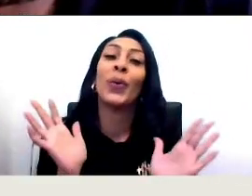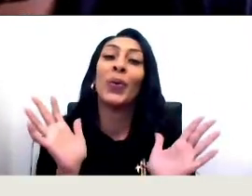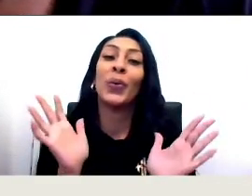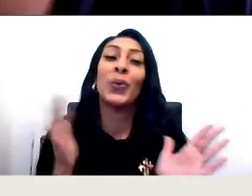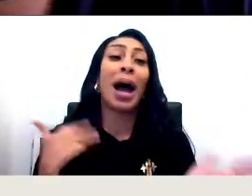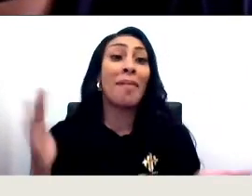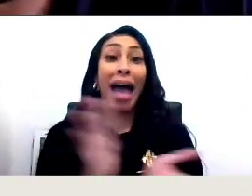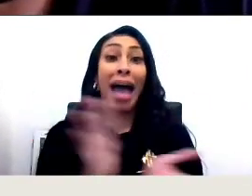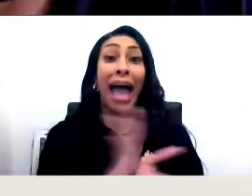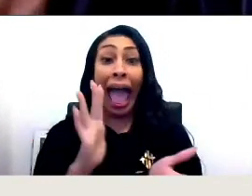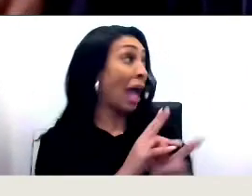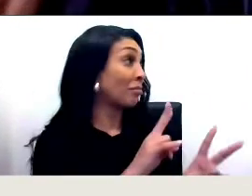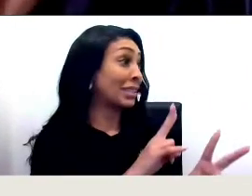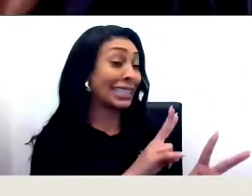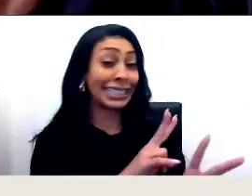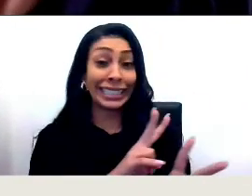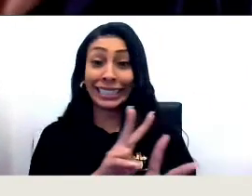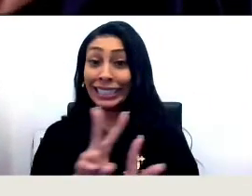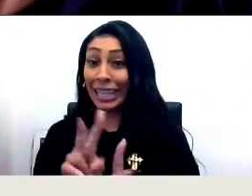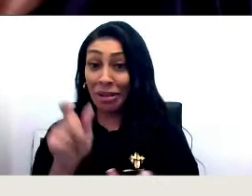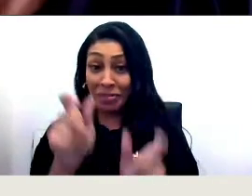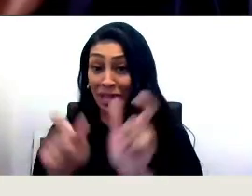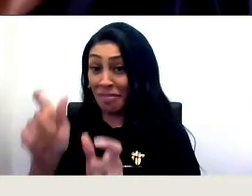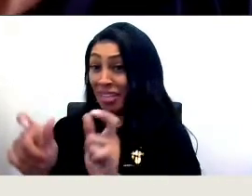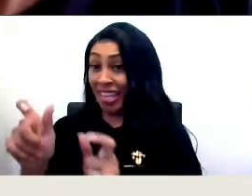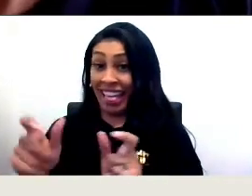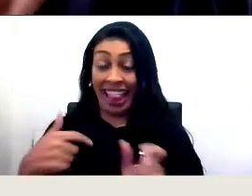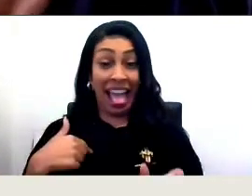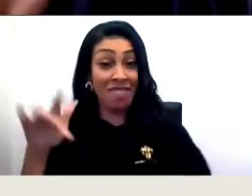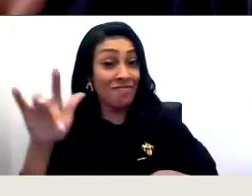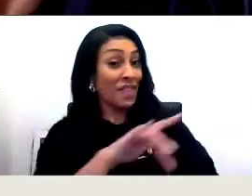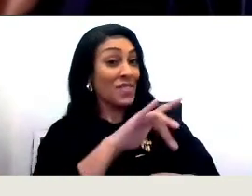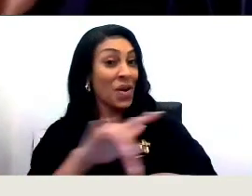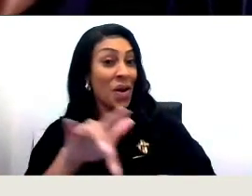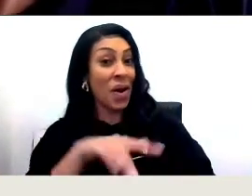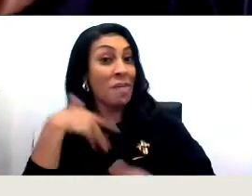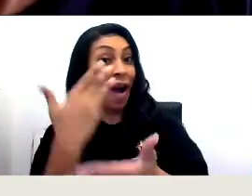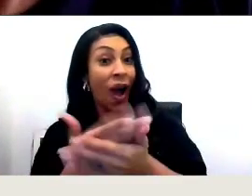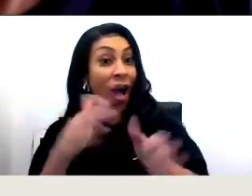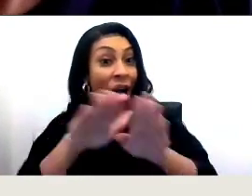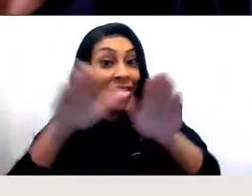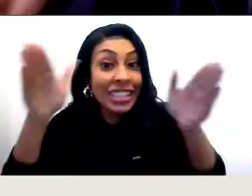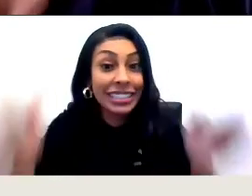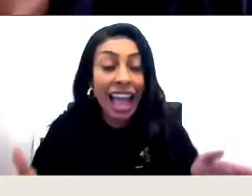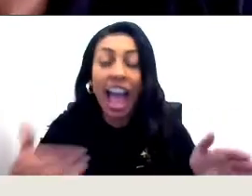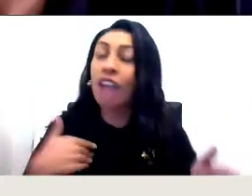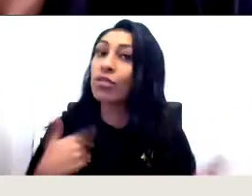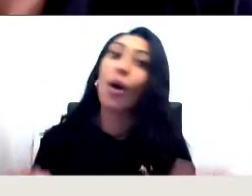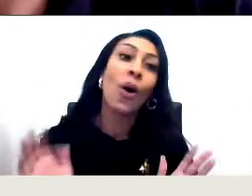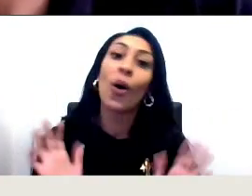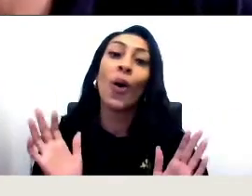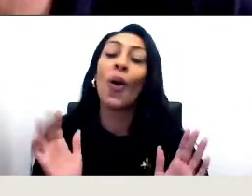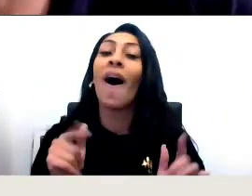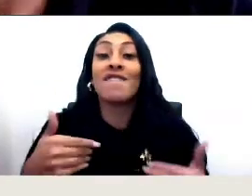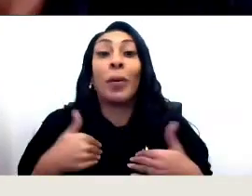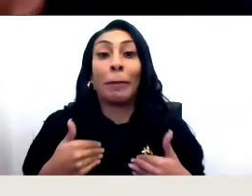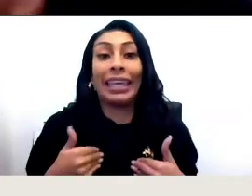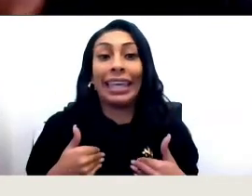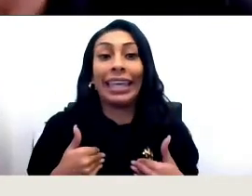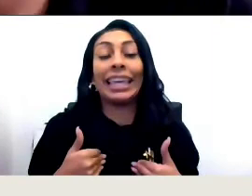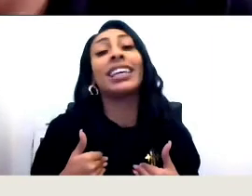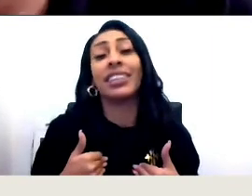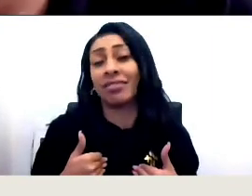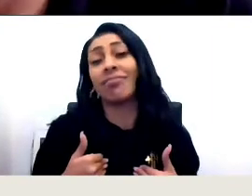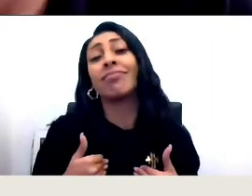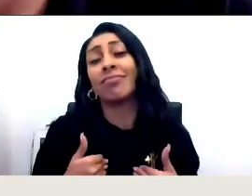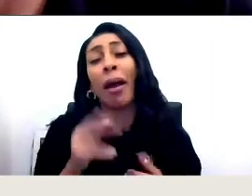my goodness, I'm in front of people and I'm performing and I'm on stage. So that was for me,